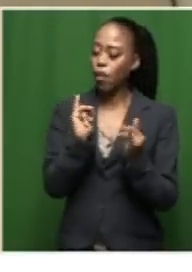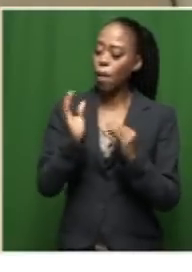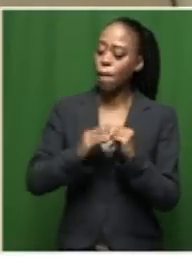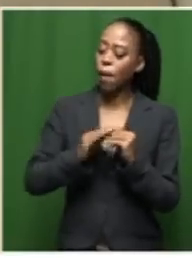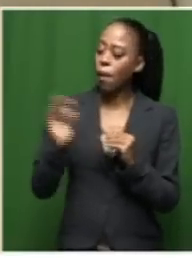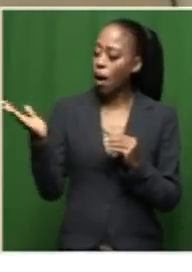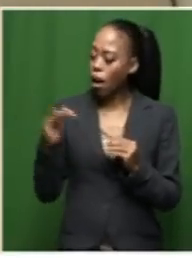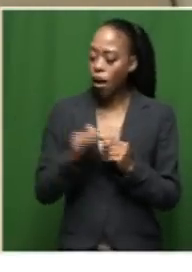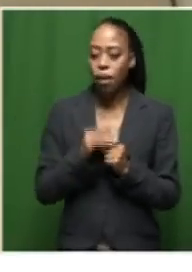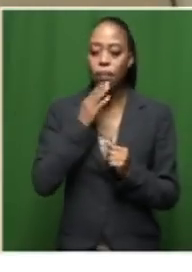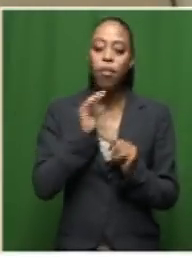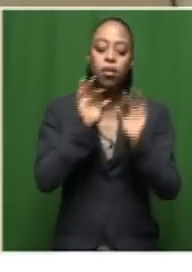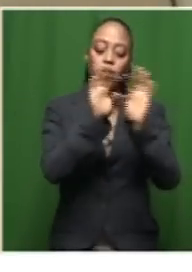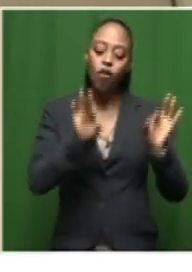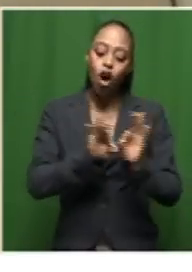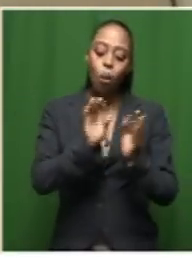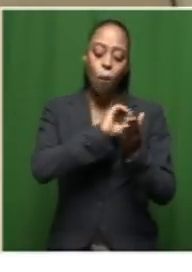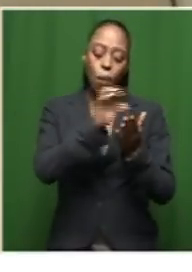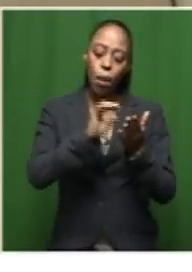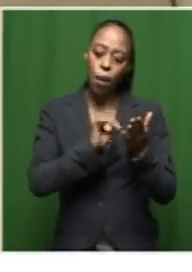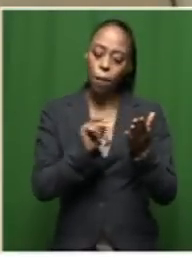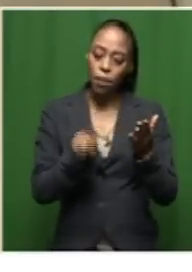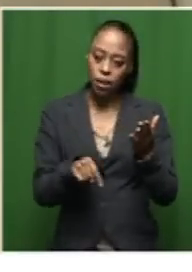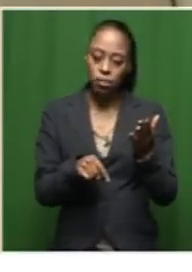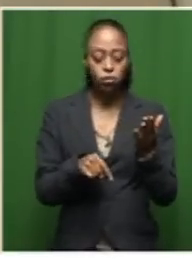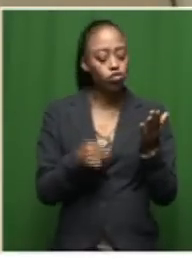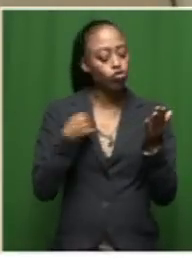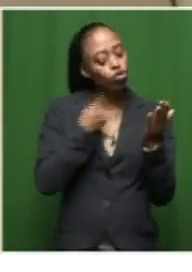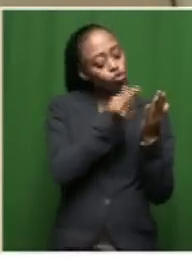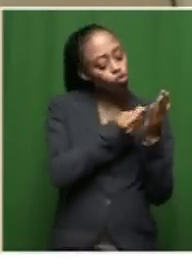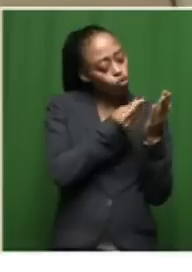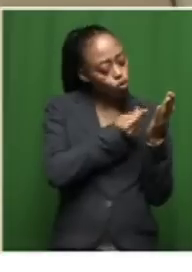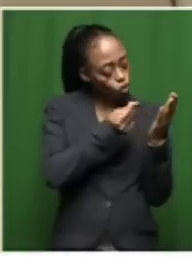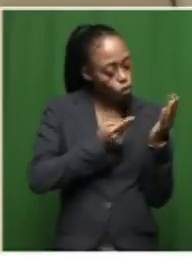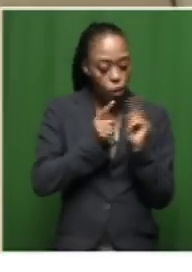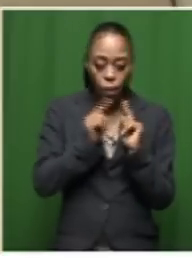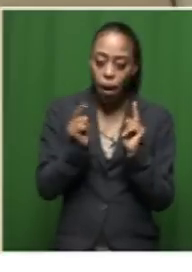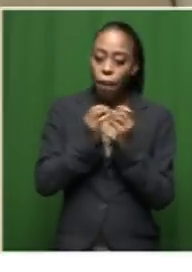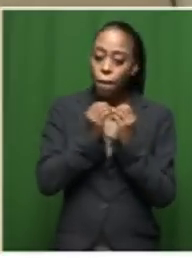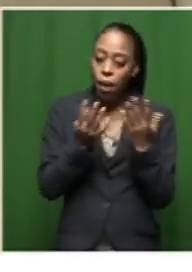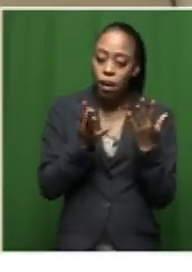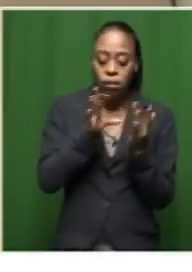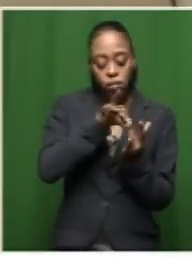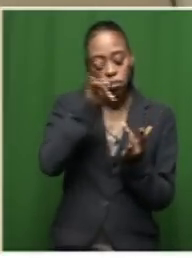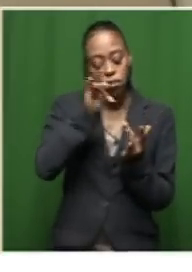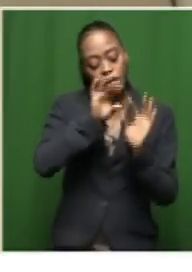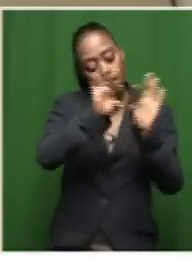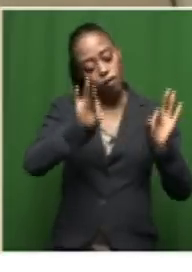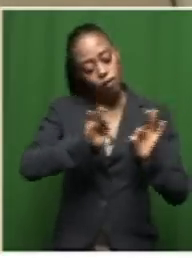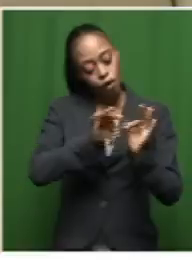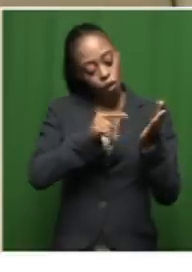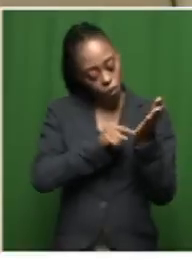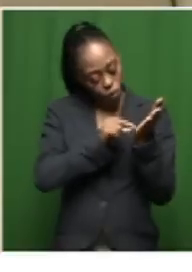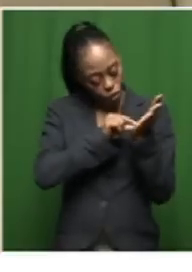to say, can you please complete this beneficiary nomination form? But if you were to look at most of the beneficiary nomination forms, they